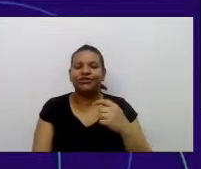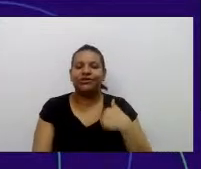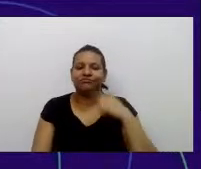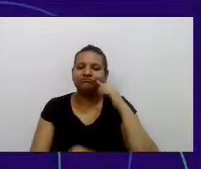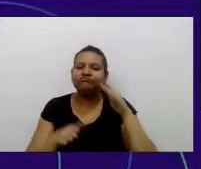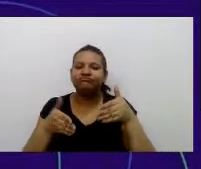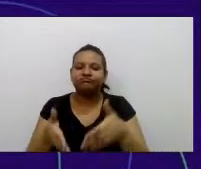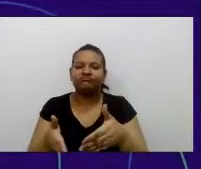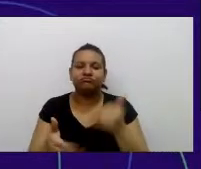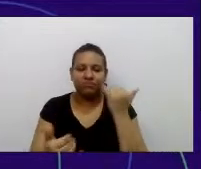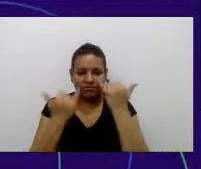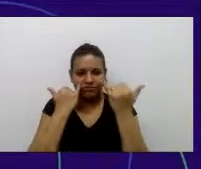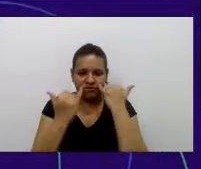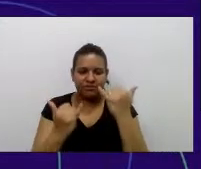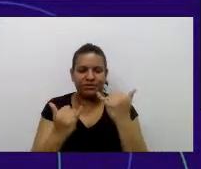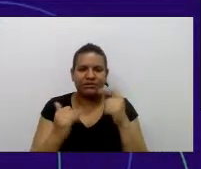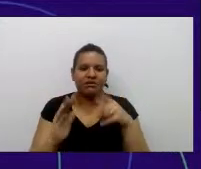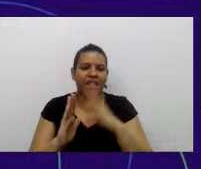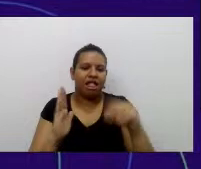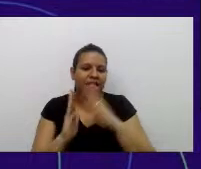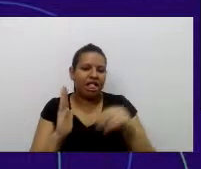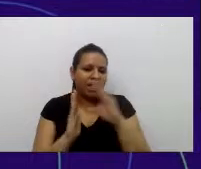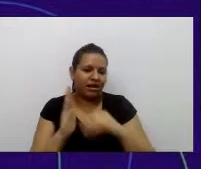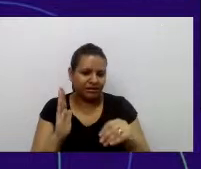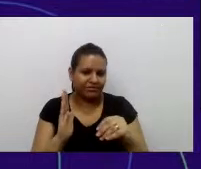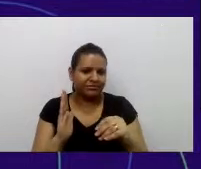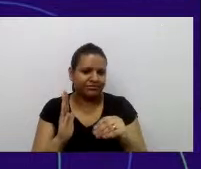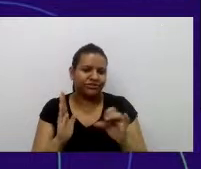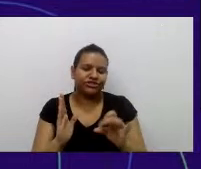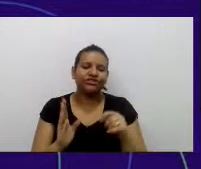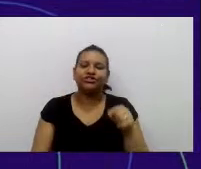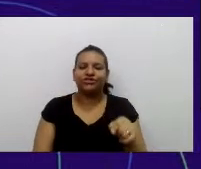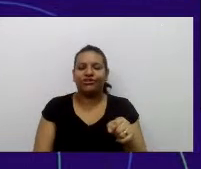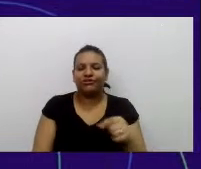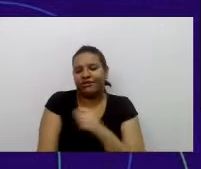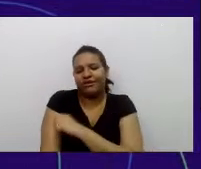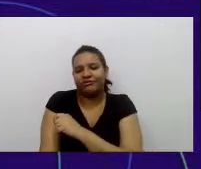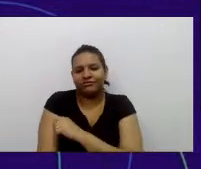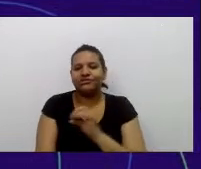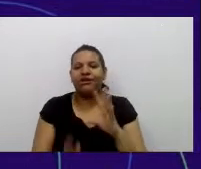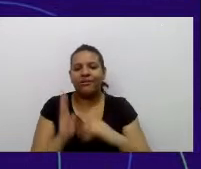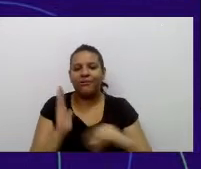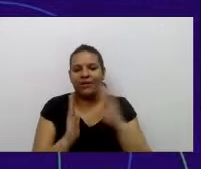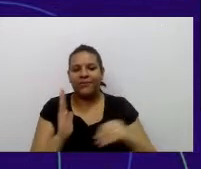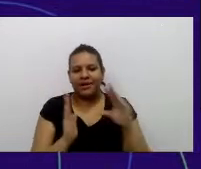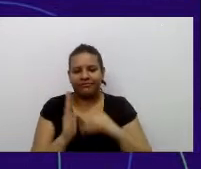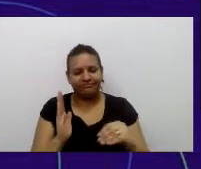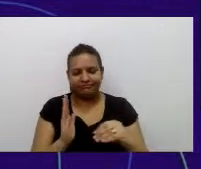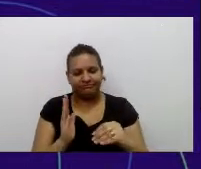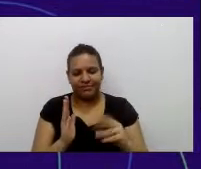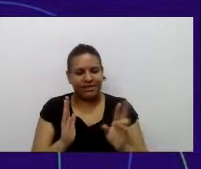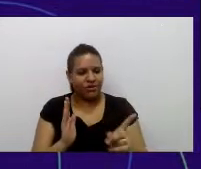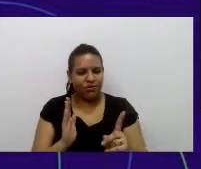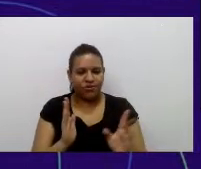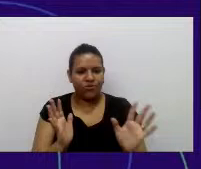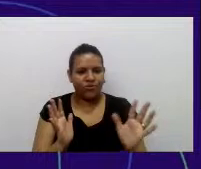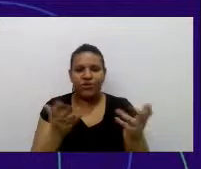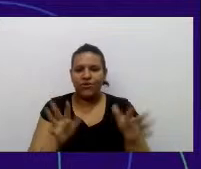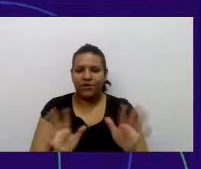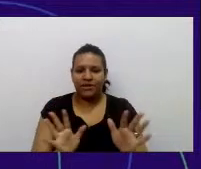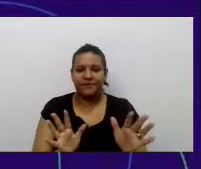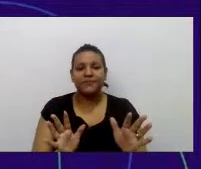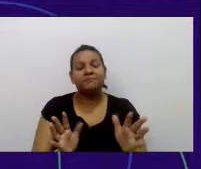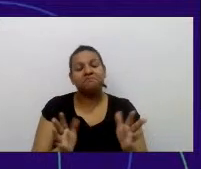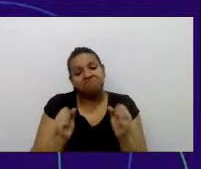getting students to copy paste, we don't want that. We don't want the end product. We can use whatever information is out there on